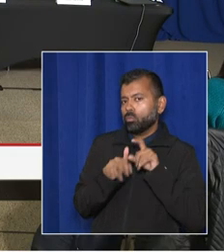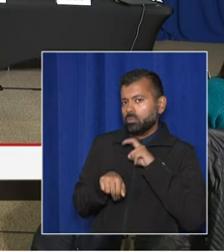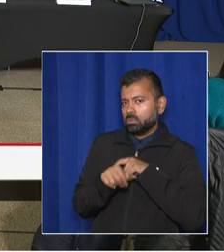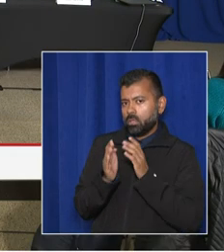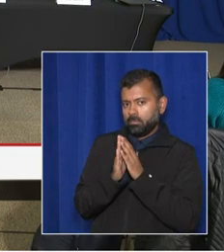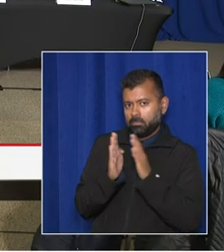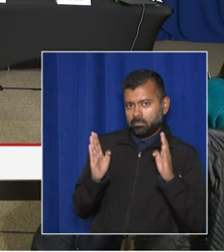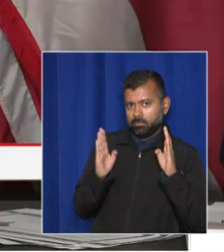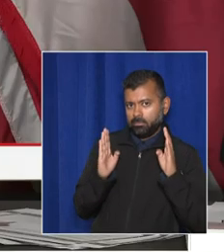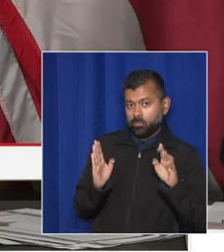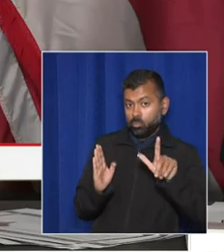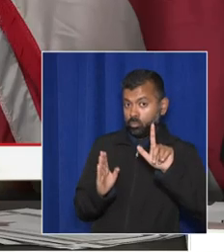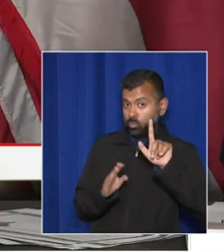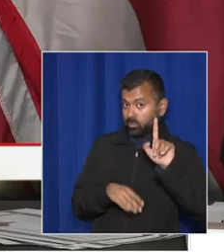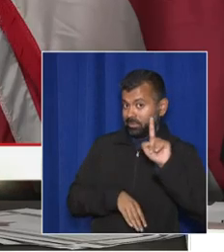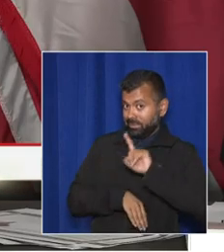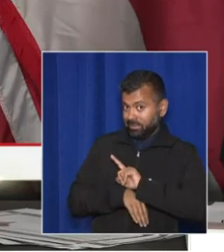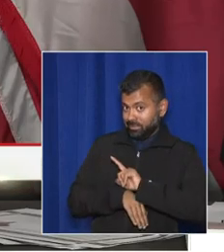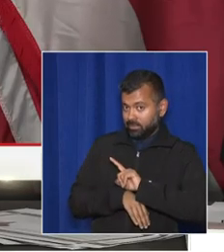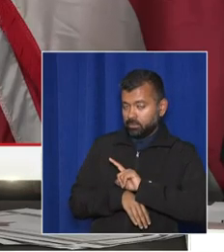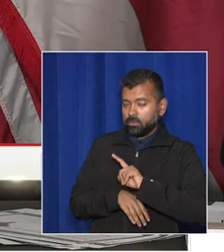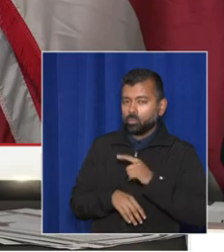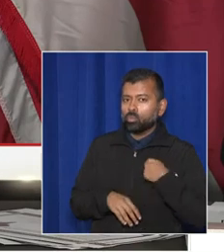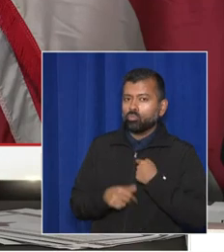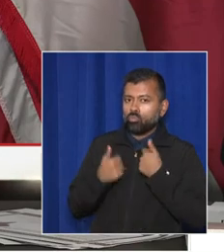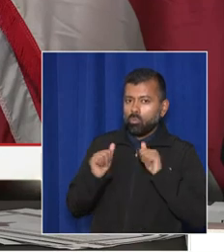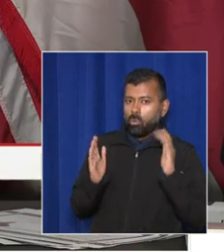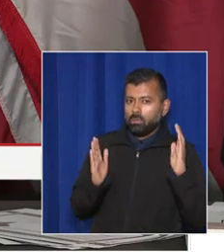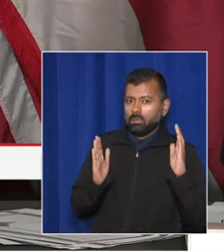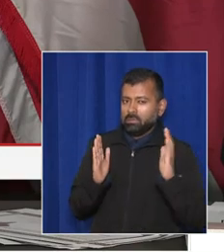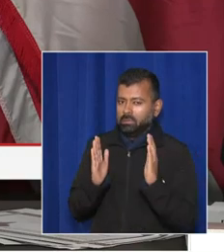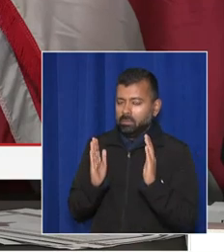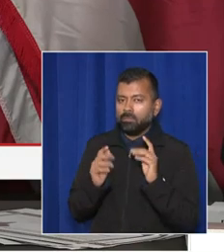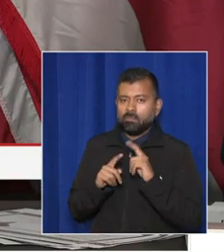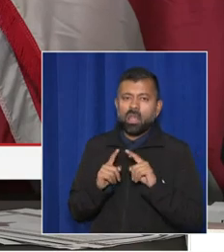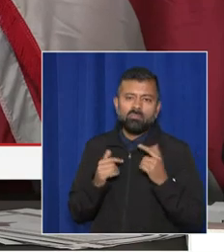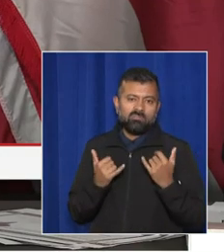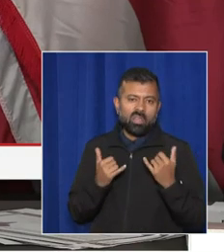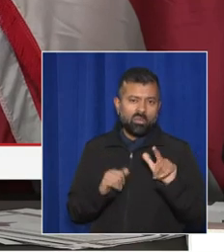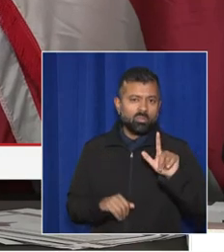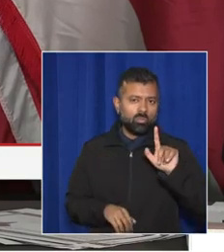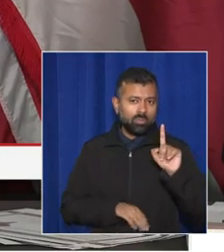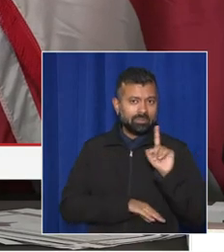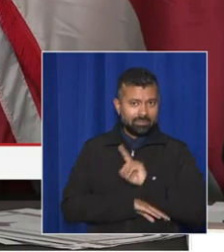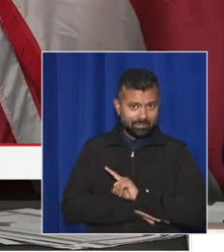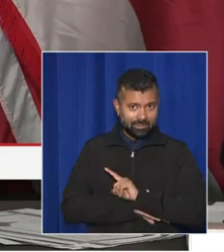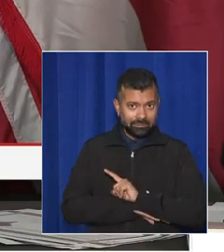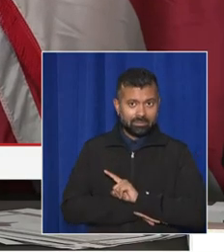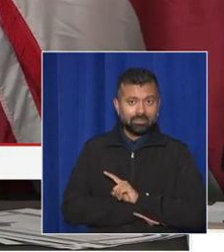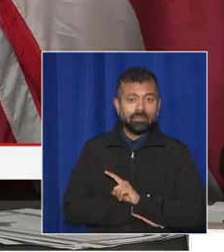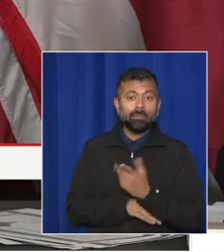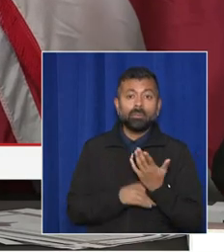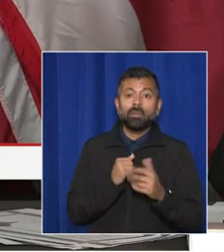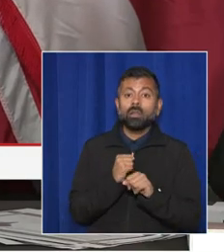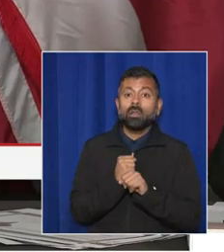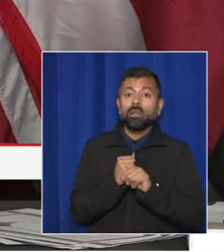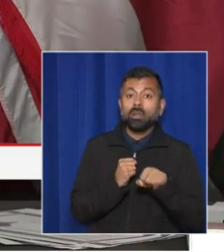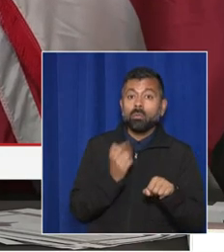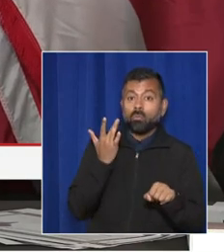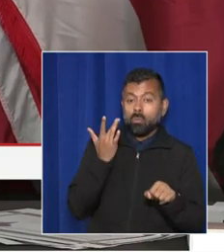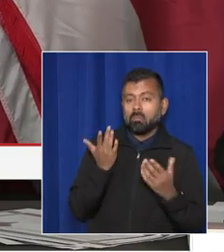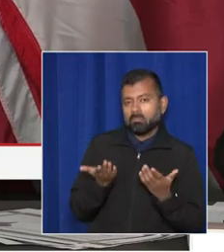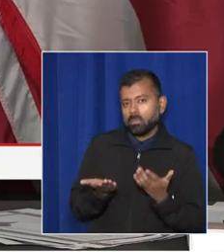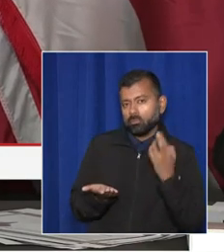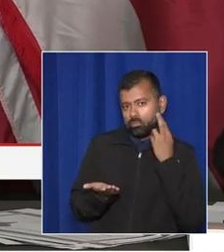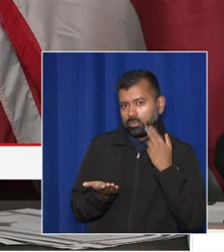21 days. Let me explain to you why it may be taking a little bit longer. As a requirement of the Federal Unemployment Insurance Program,